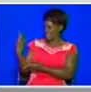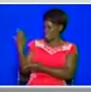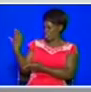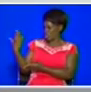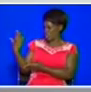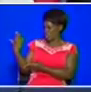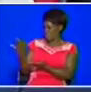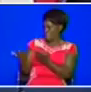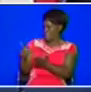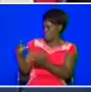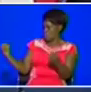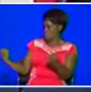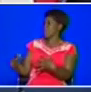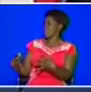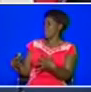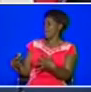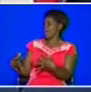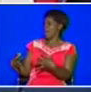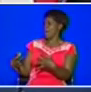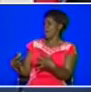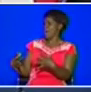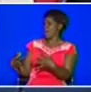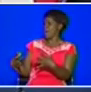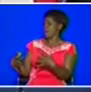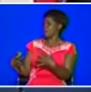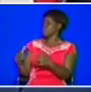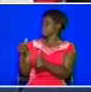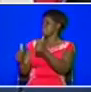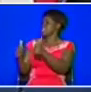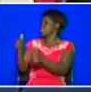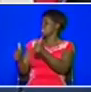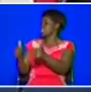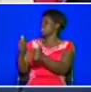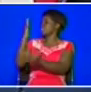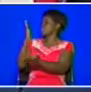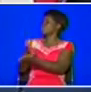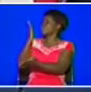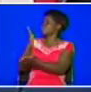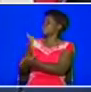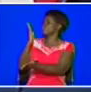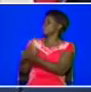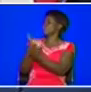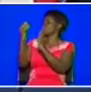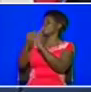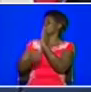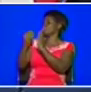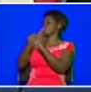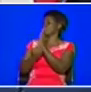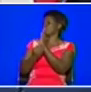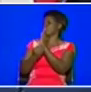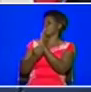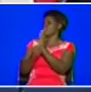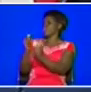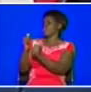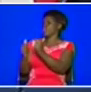Maybe you could clarify, you know, regarding which document we're supposed to be discussing tonight and which one